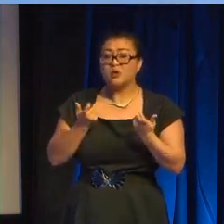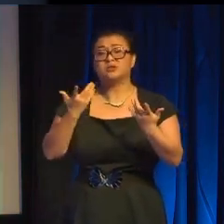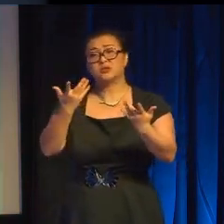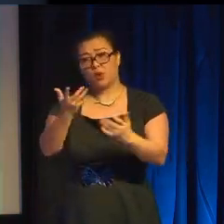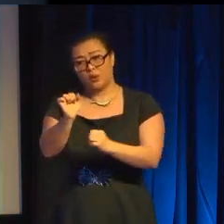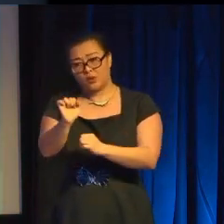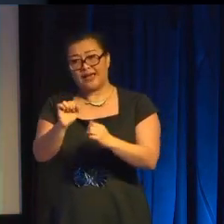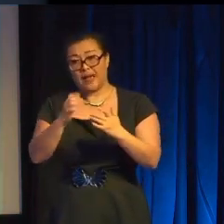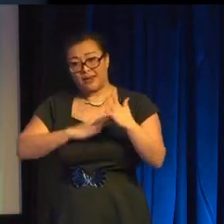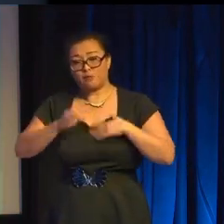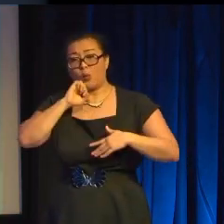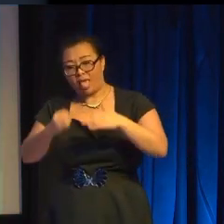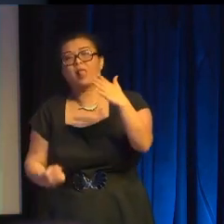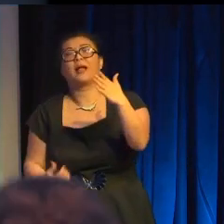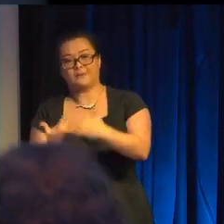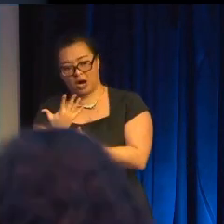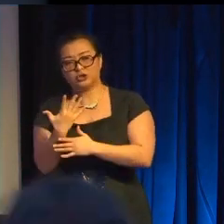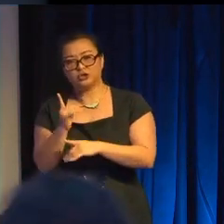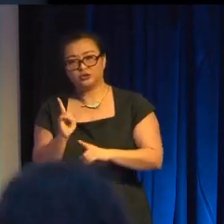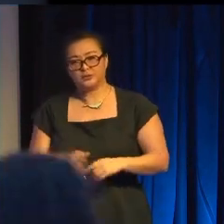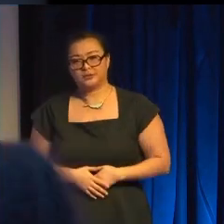Thank you. Perhaps one more question?